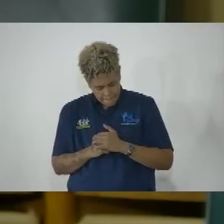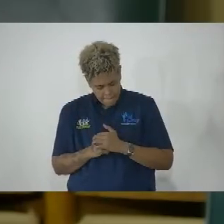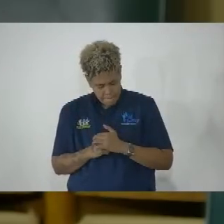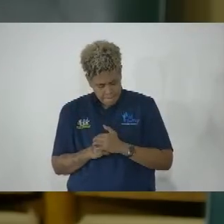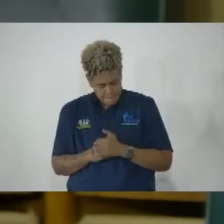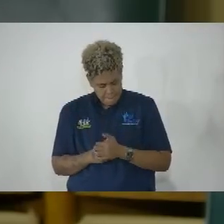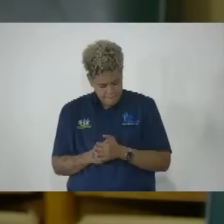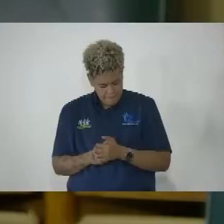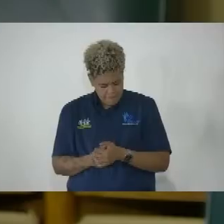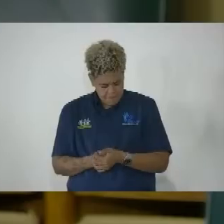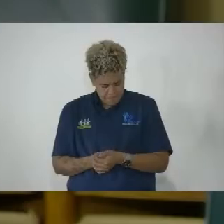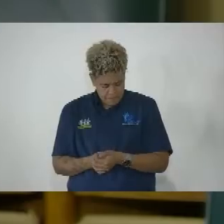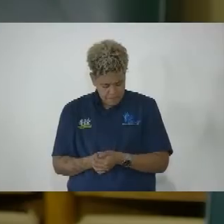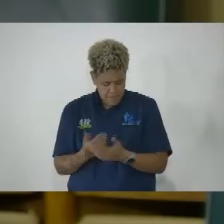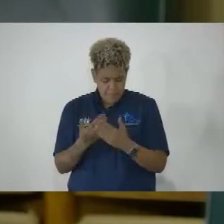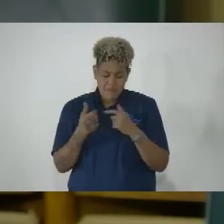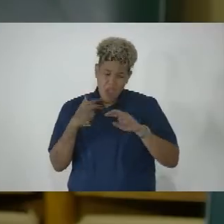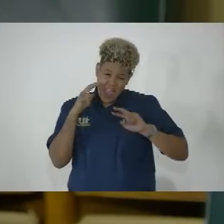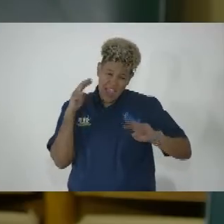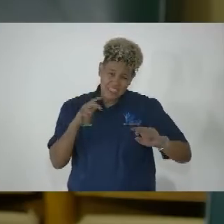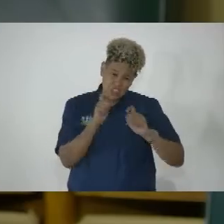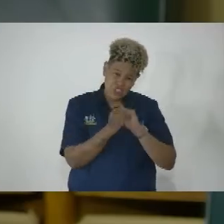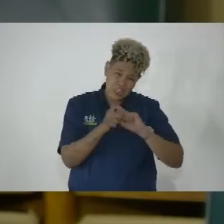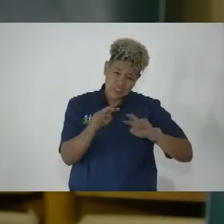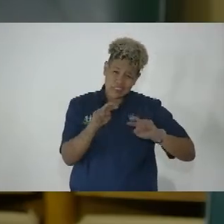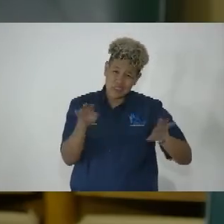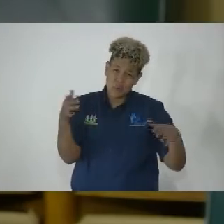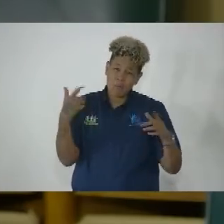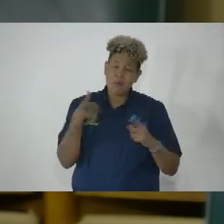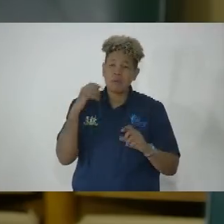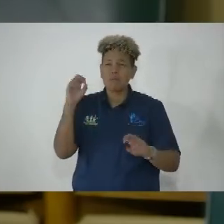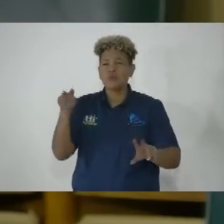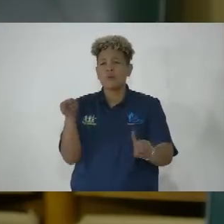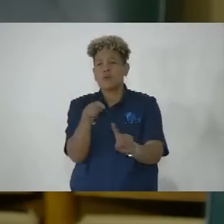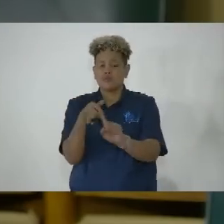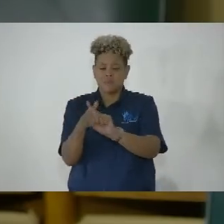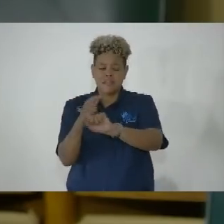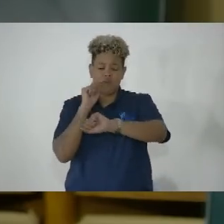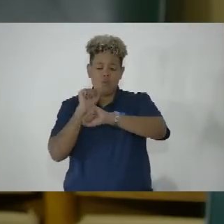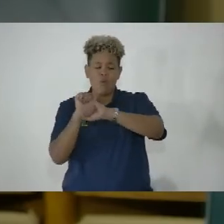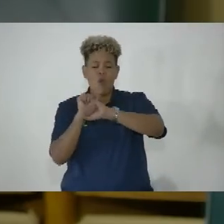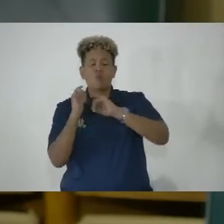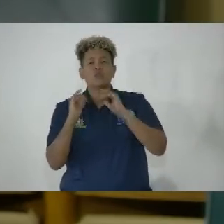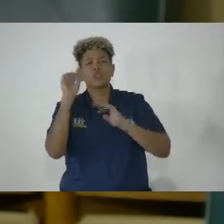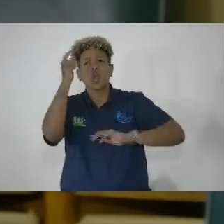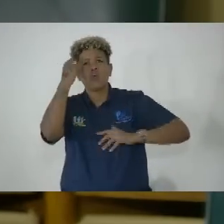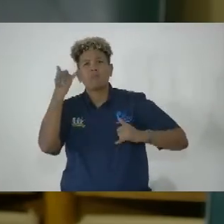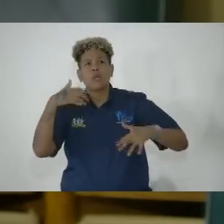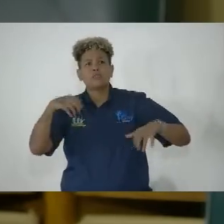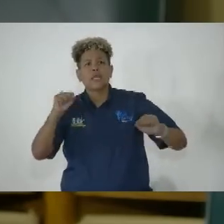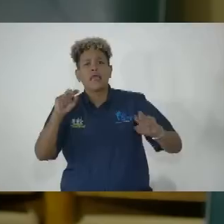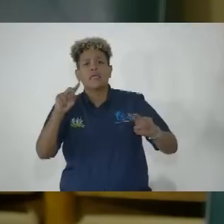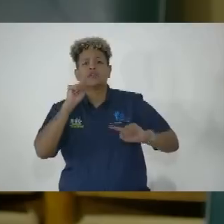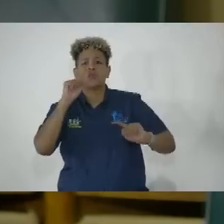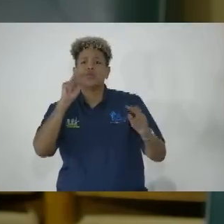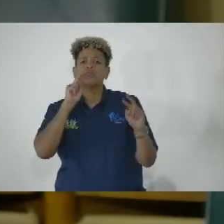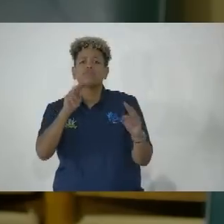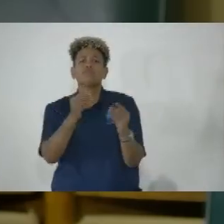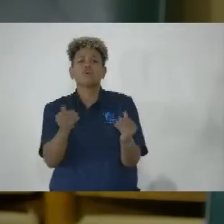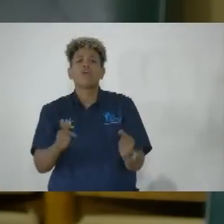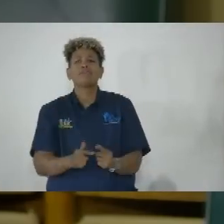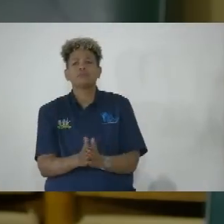Before I get to those changes, Mr. President, I just want to place them in the context of work which the government is undertaking to address this